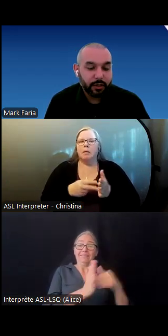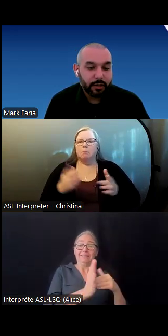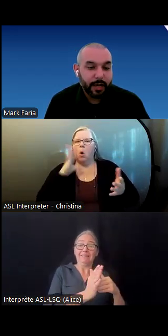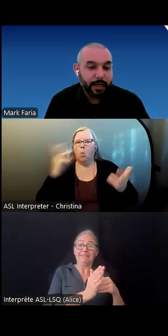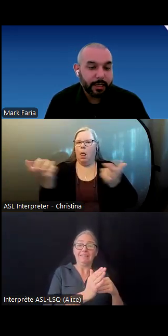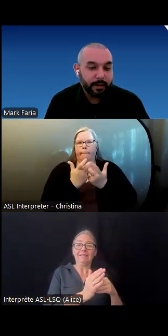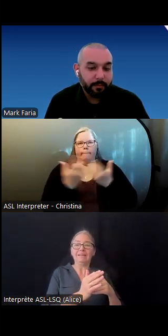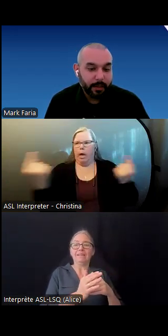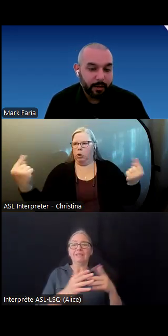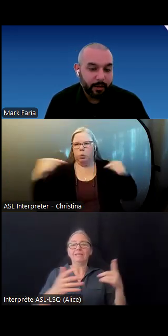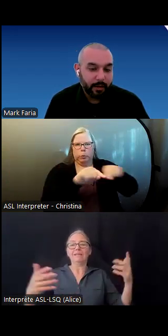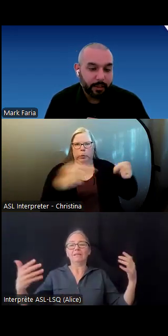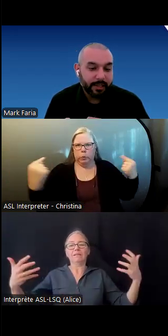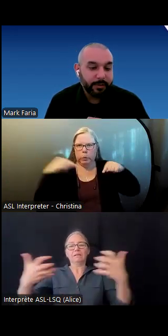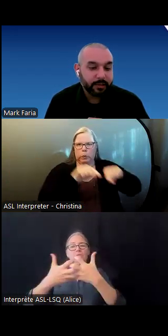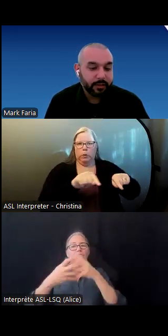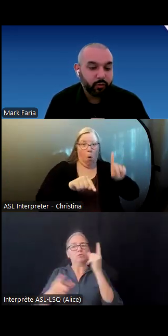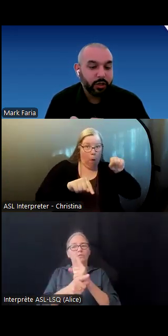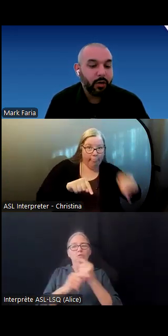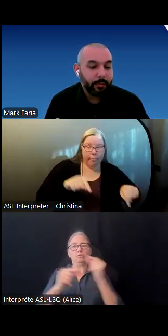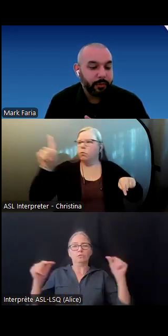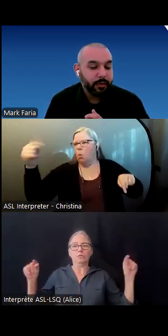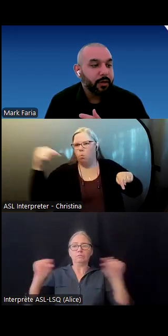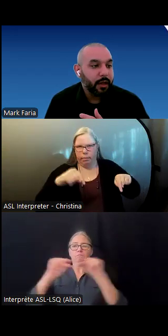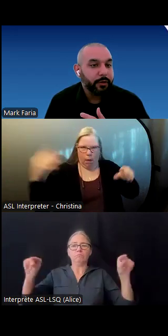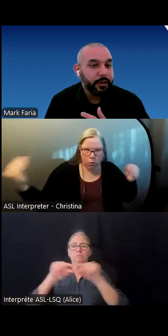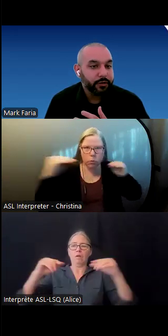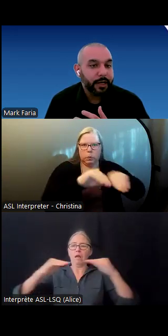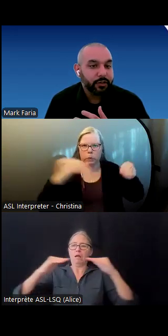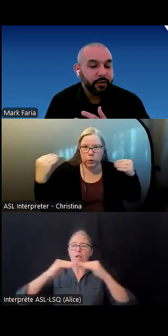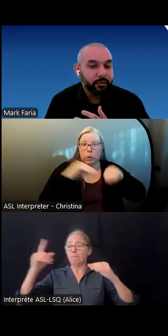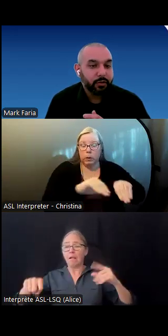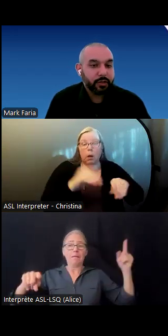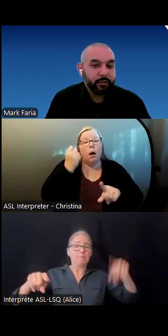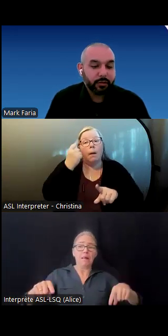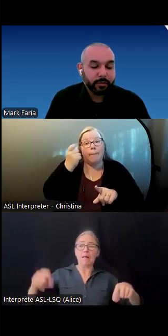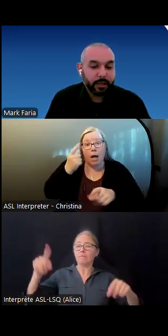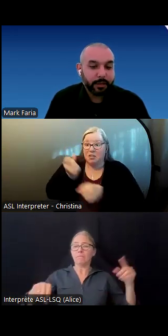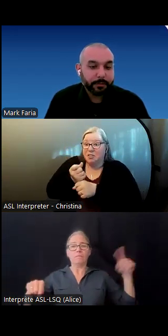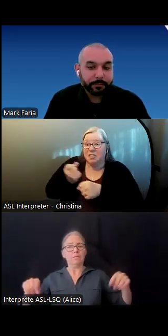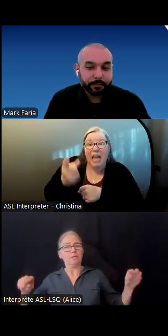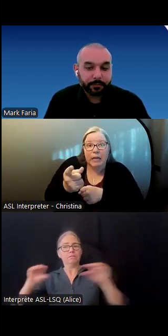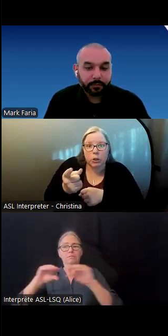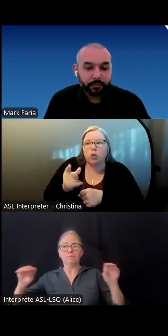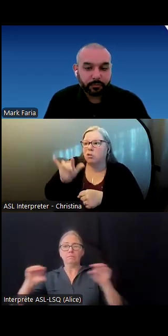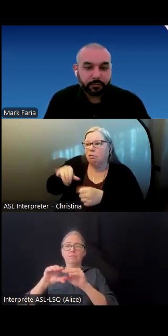these net income limits will go up every year. So next year this will be a little bit higher.